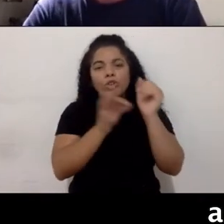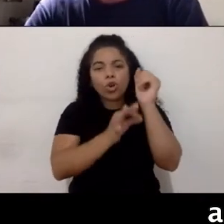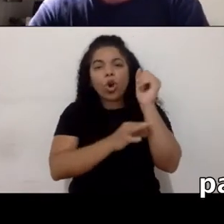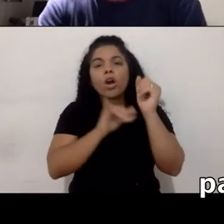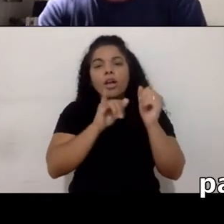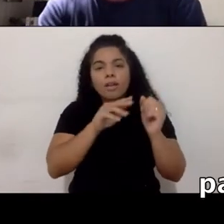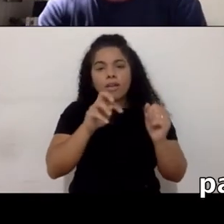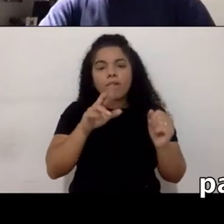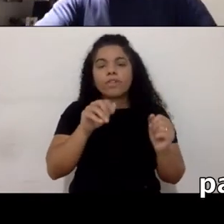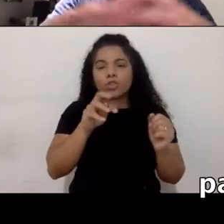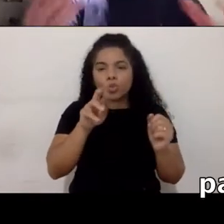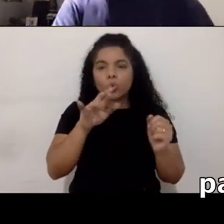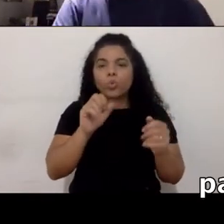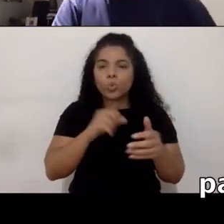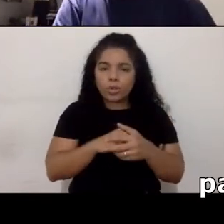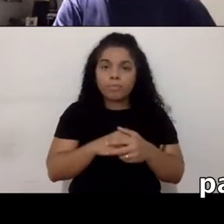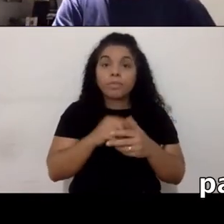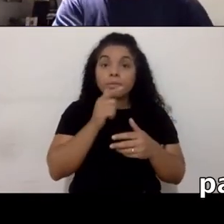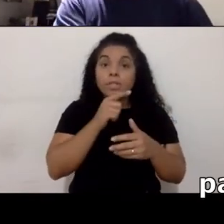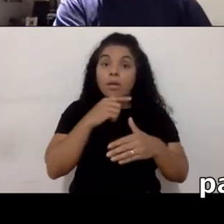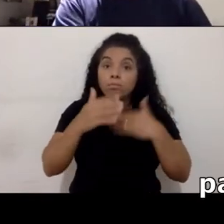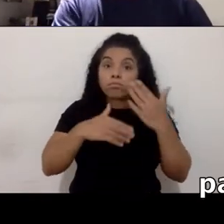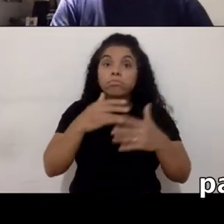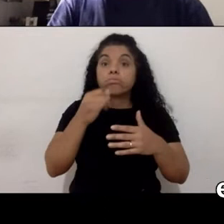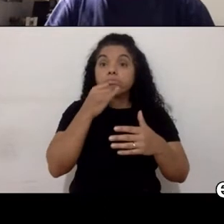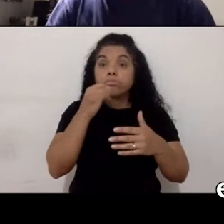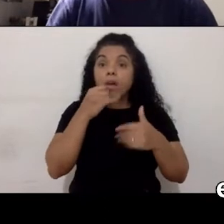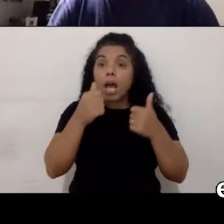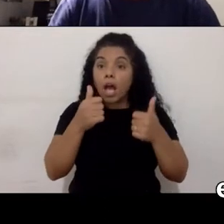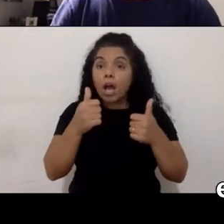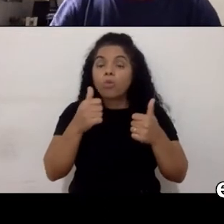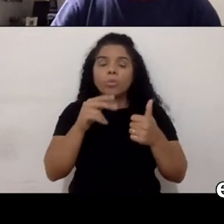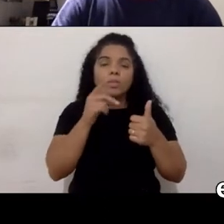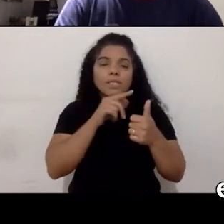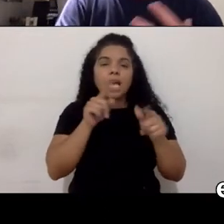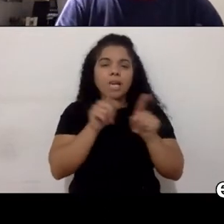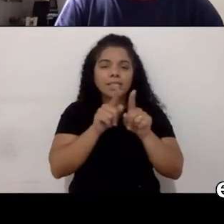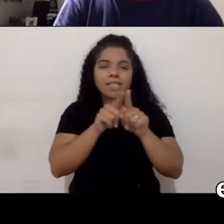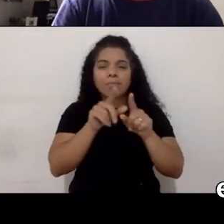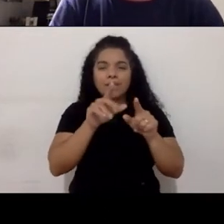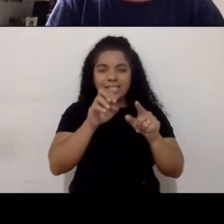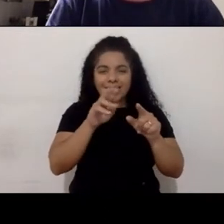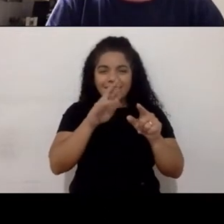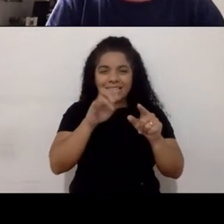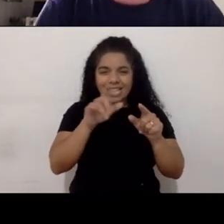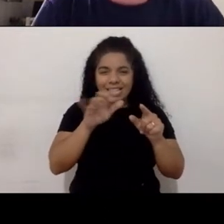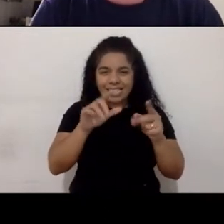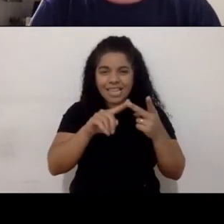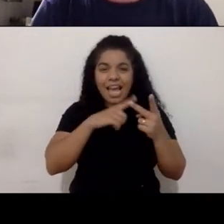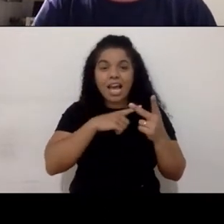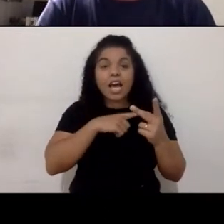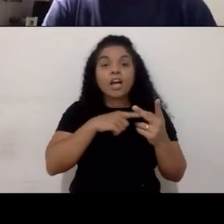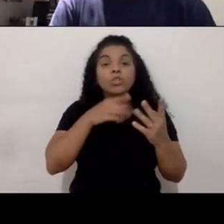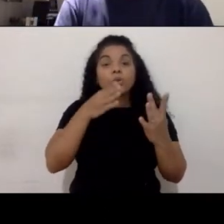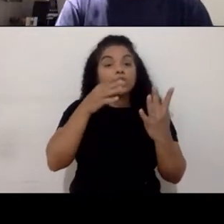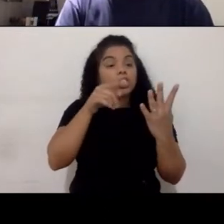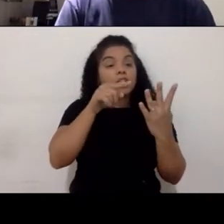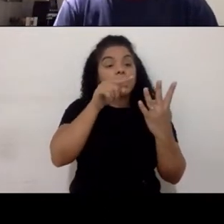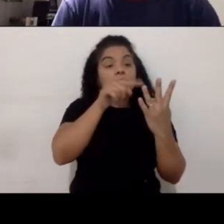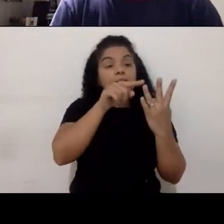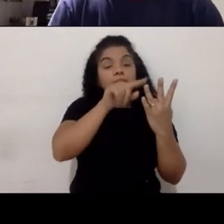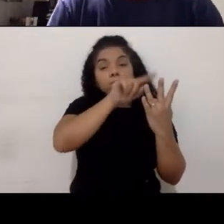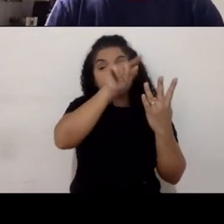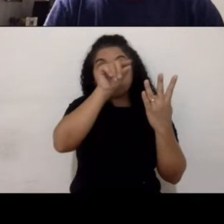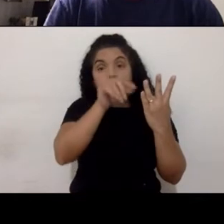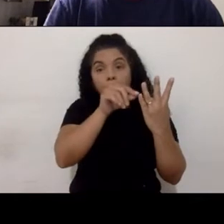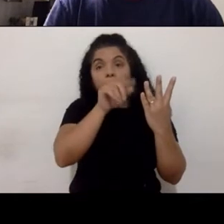that the process of going from staging to production doesn't involve anybody doing anything manual, editing anything. It's simply a matter of